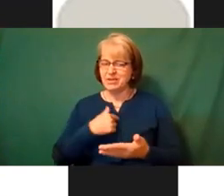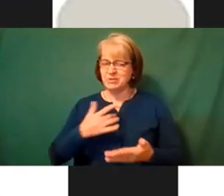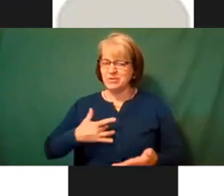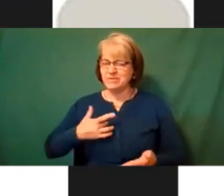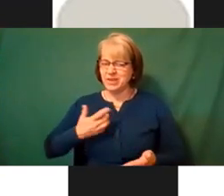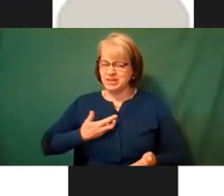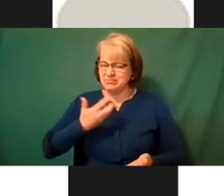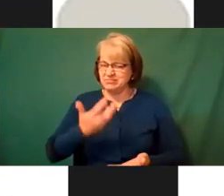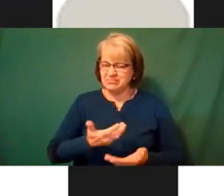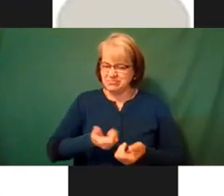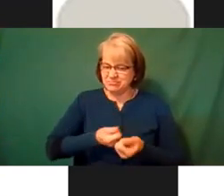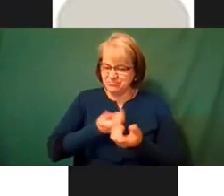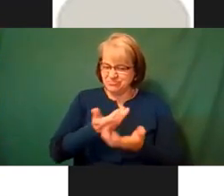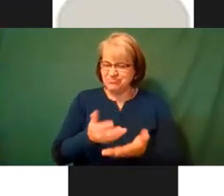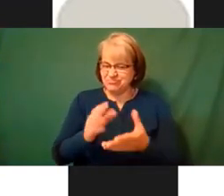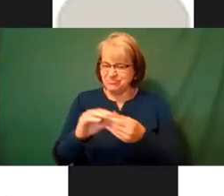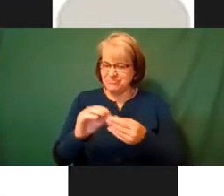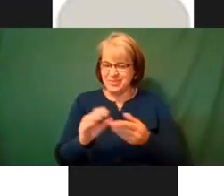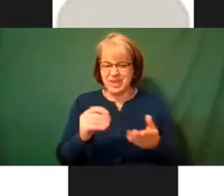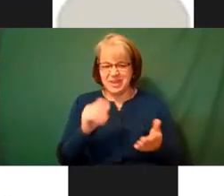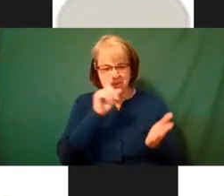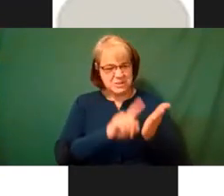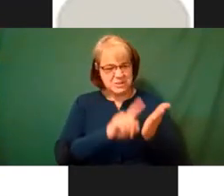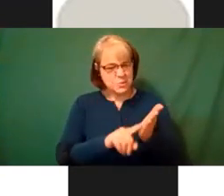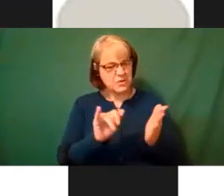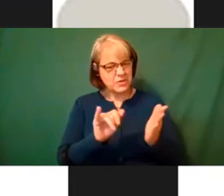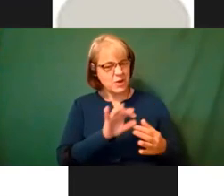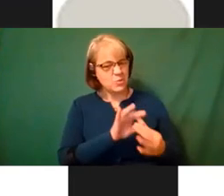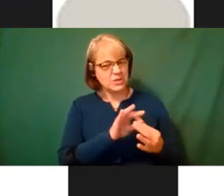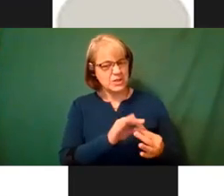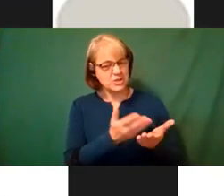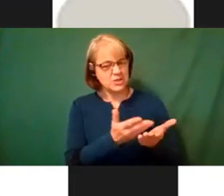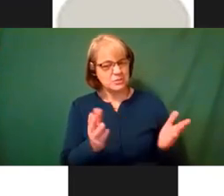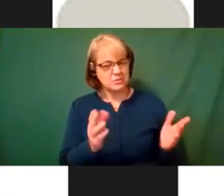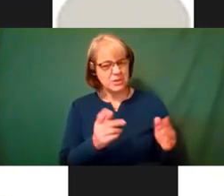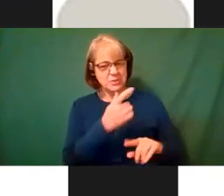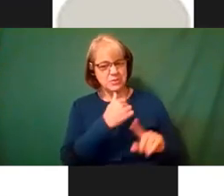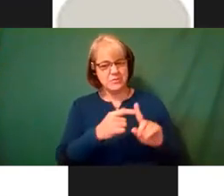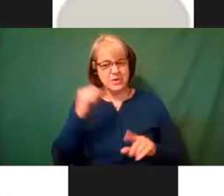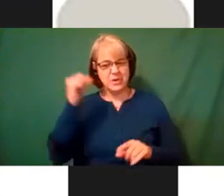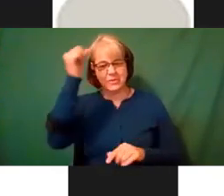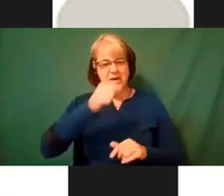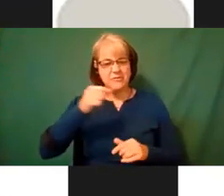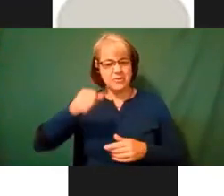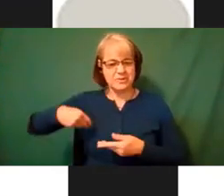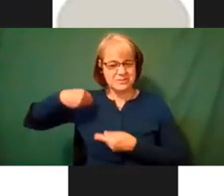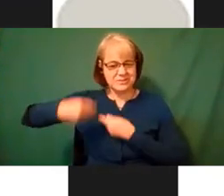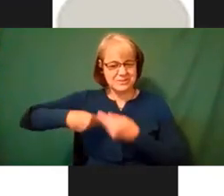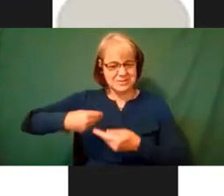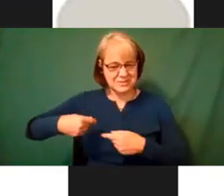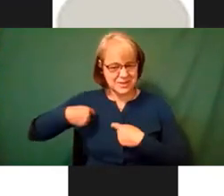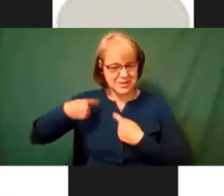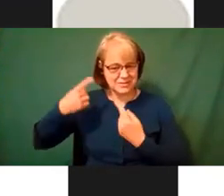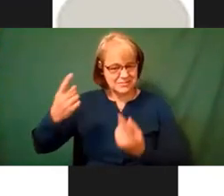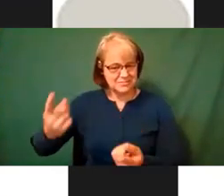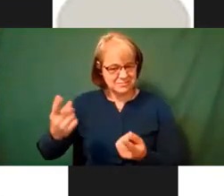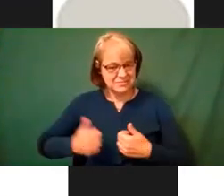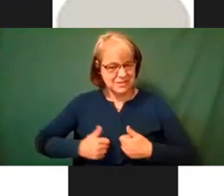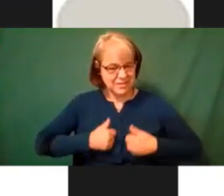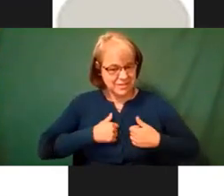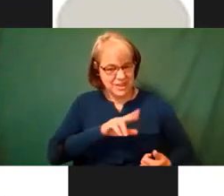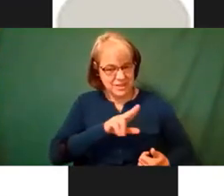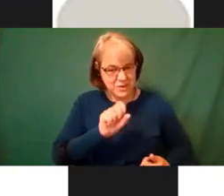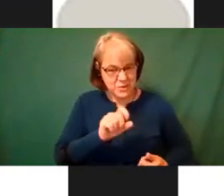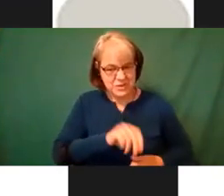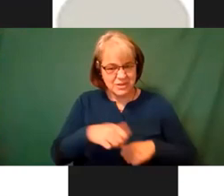really explore this relationship that people of African descent in the US and elsewhere have with land and nature